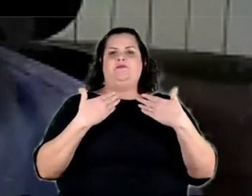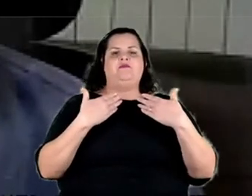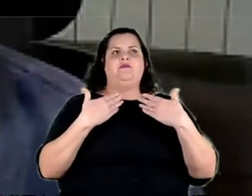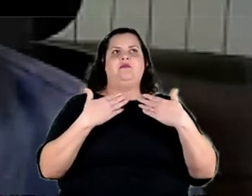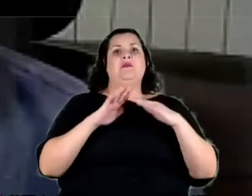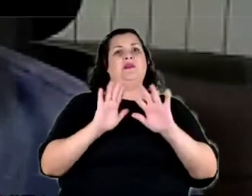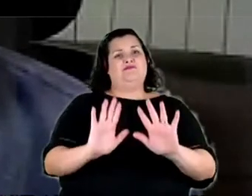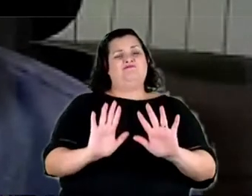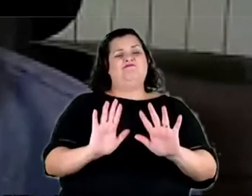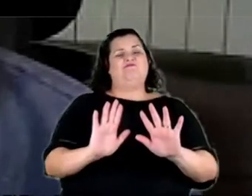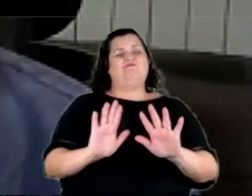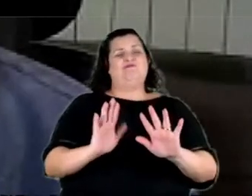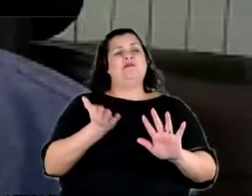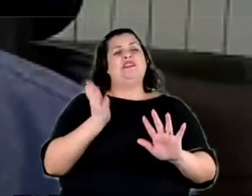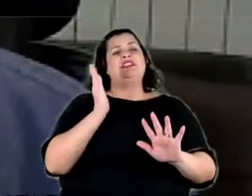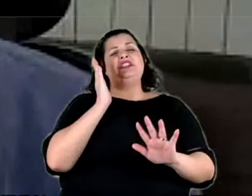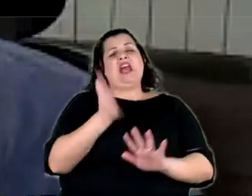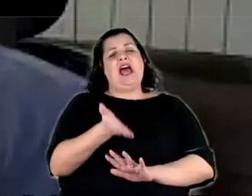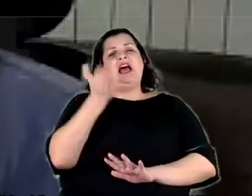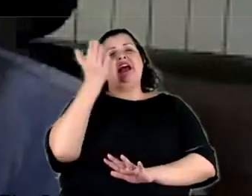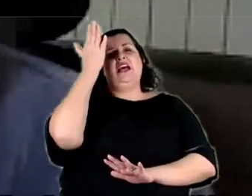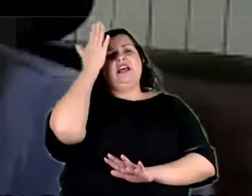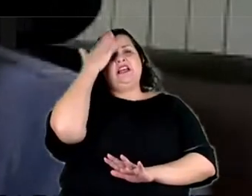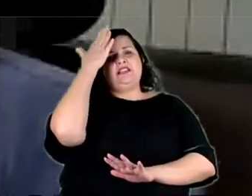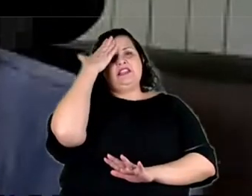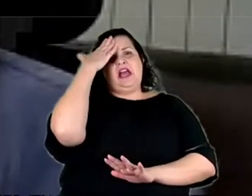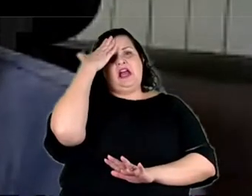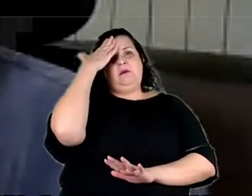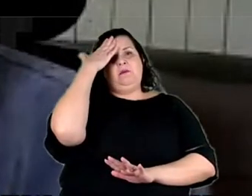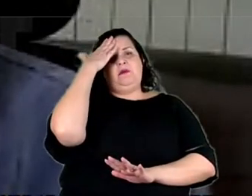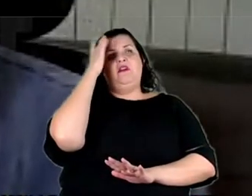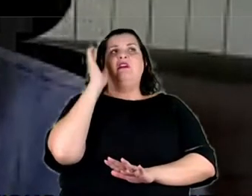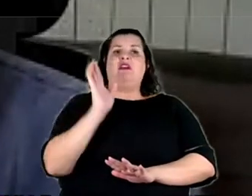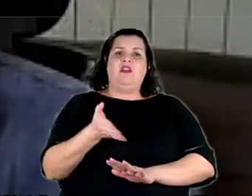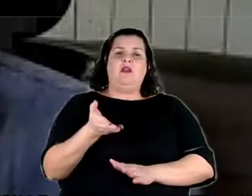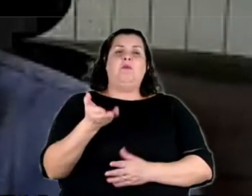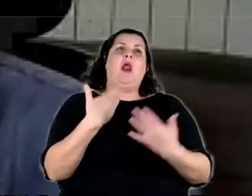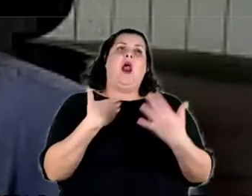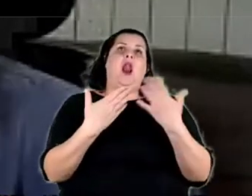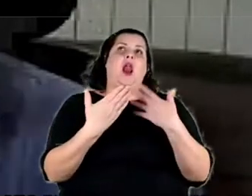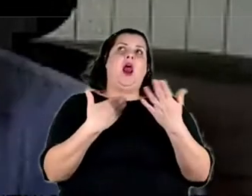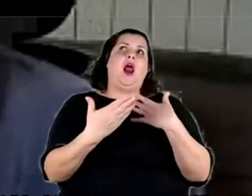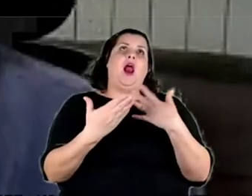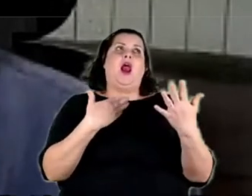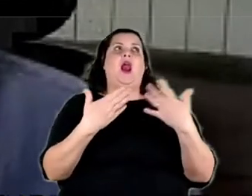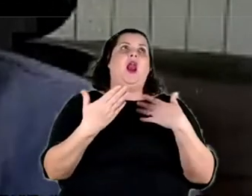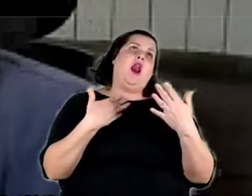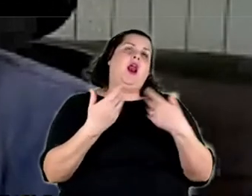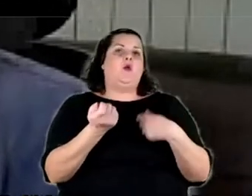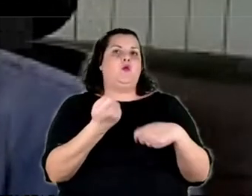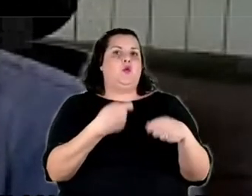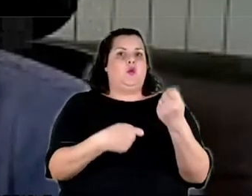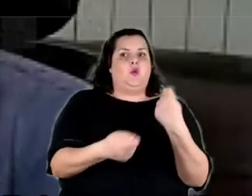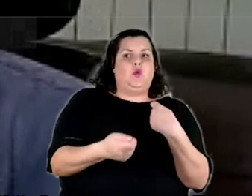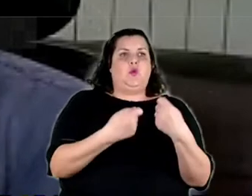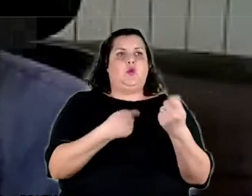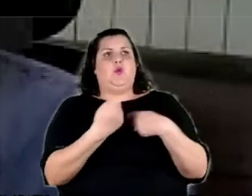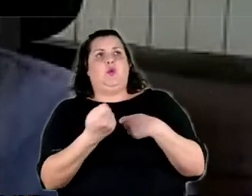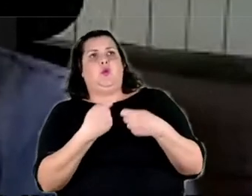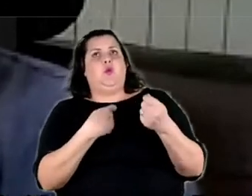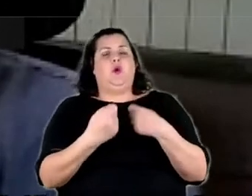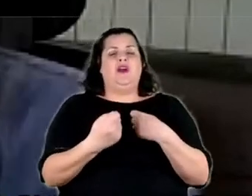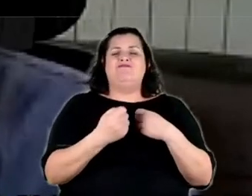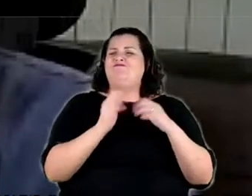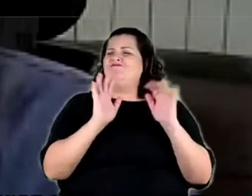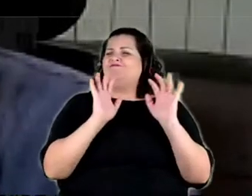understands the other's red lines. I'm hoping that we can bring in the Saudis, the Gulf states,